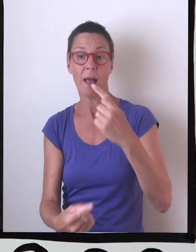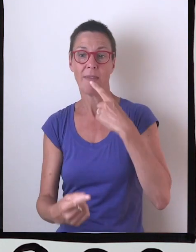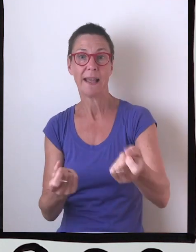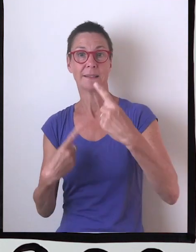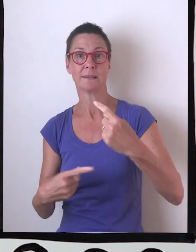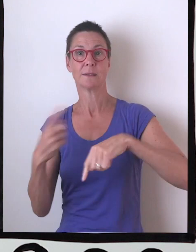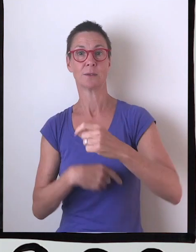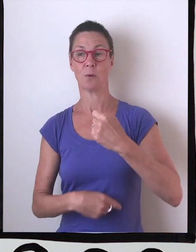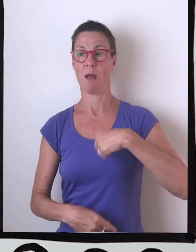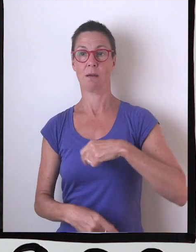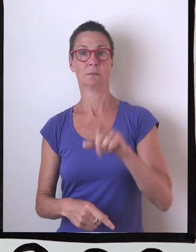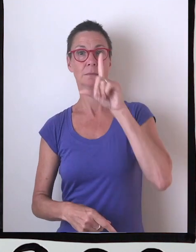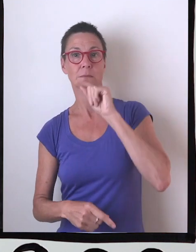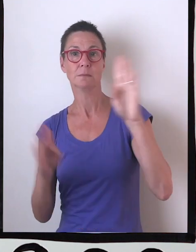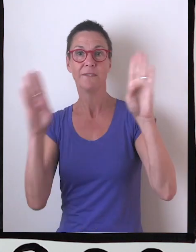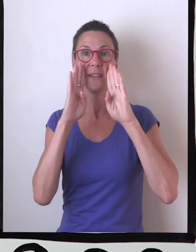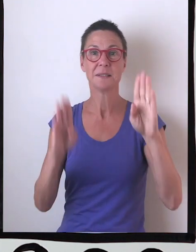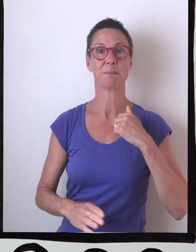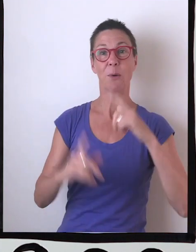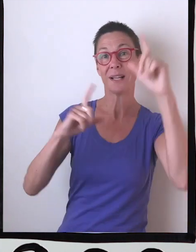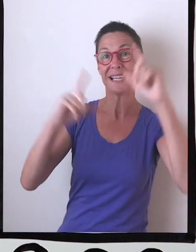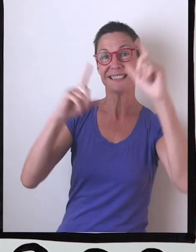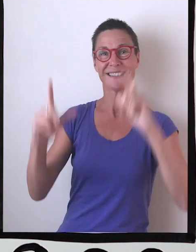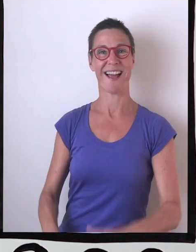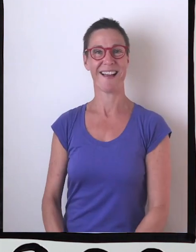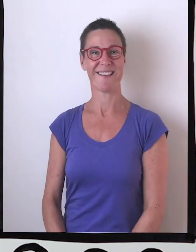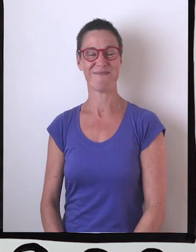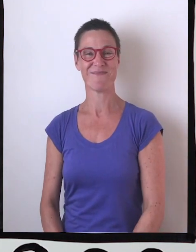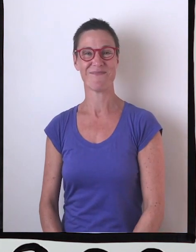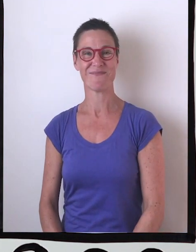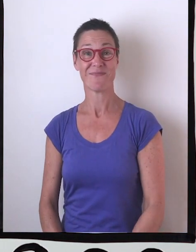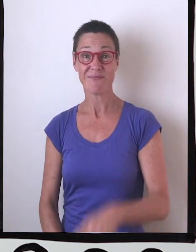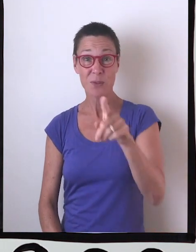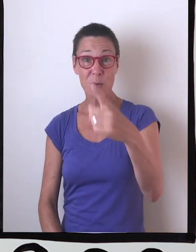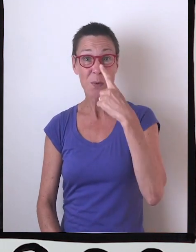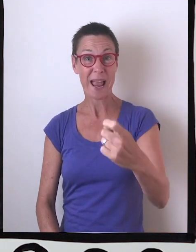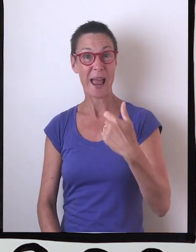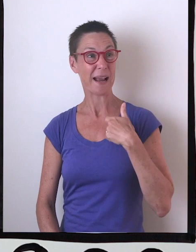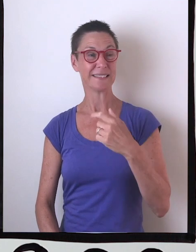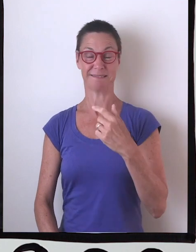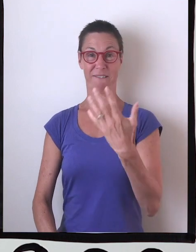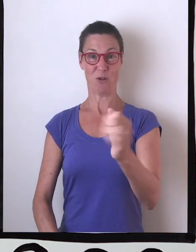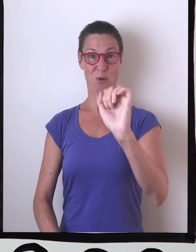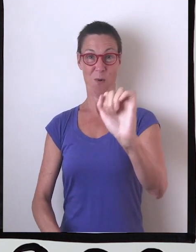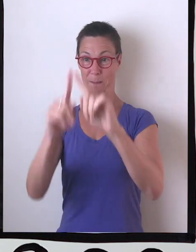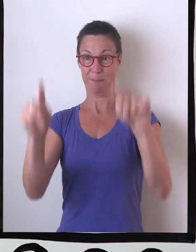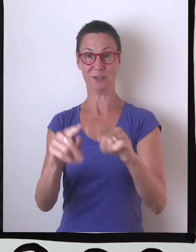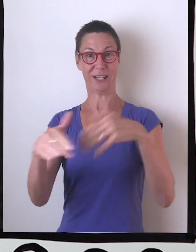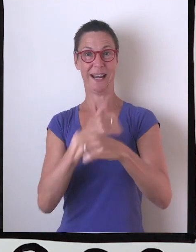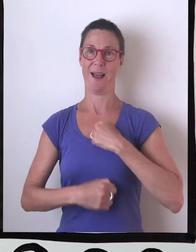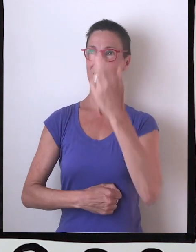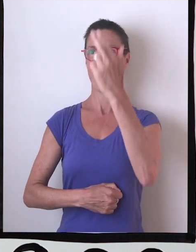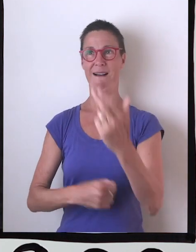to @AnnaBruder on Facebook, Twitter, or Instagram. And you can be part of our art